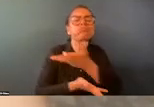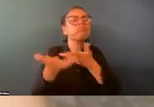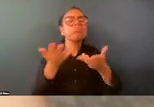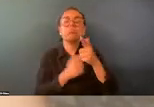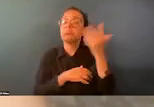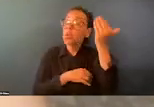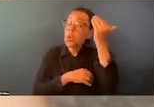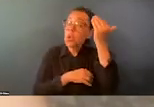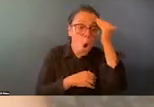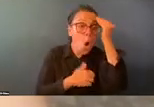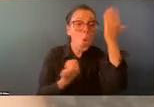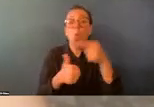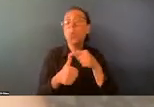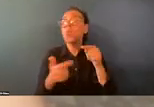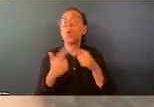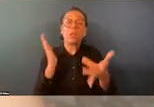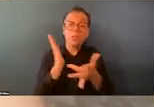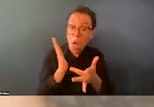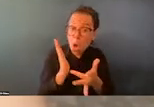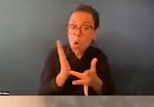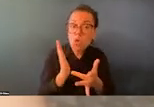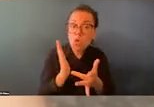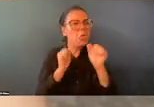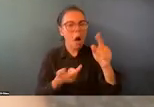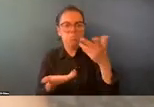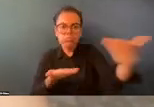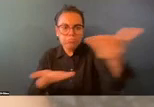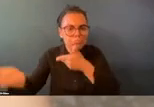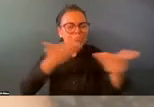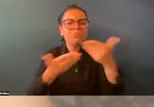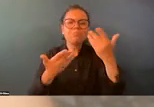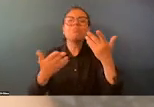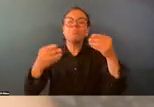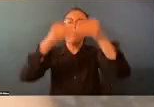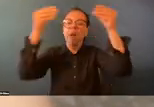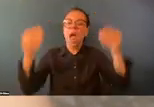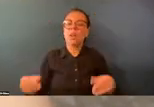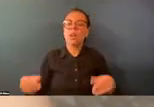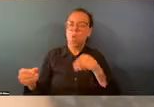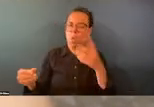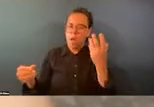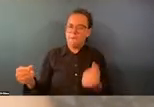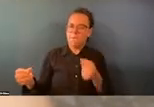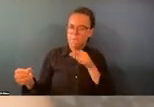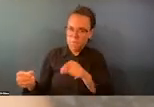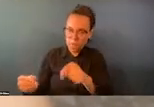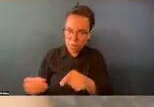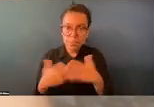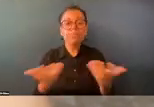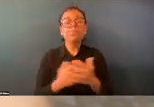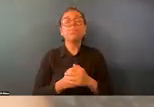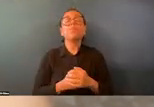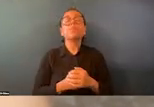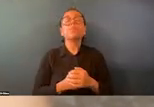cutting-edge know-how, knowledge, and technologies in the region. This in turn promotes